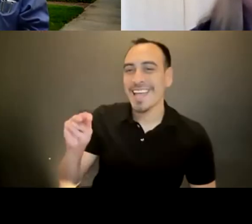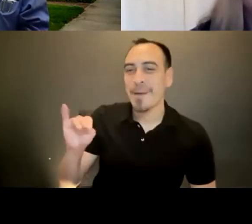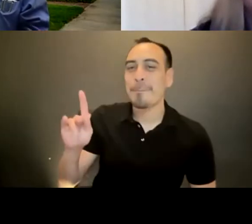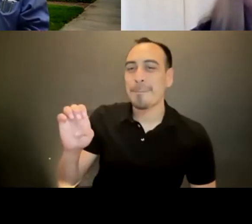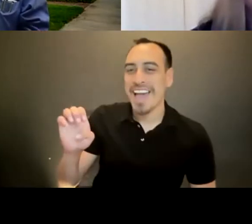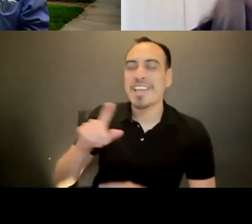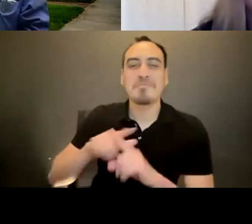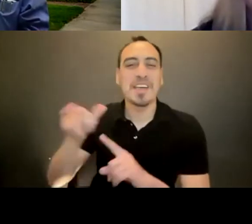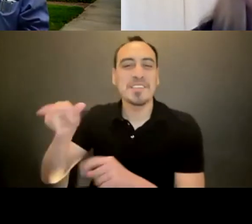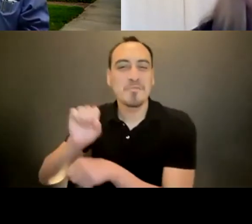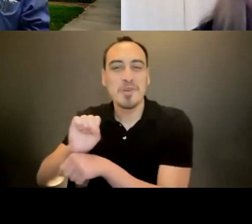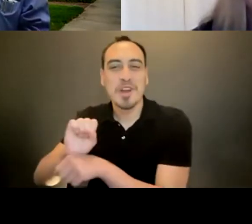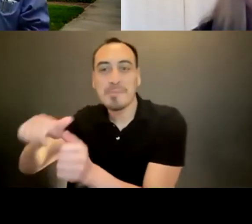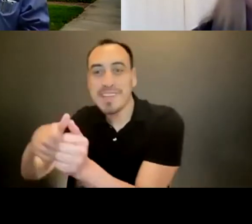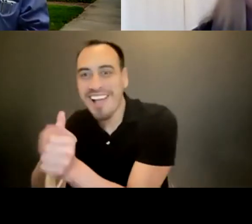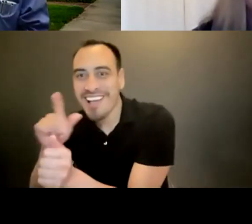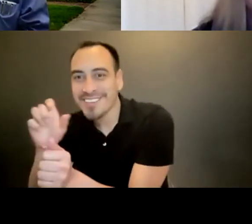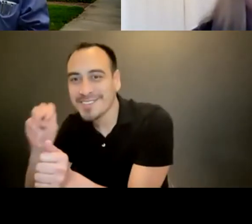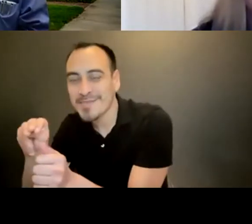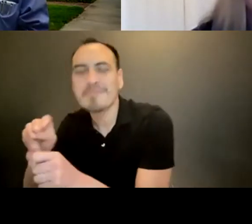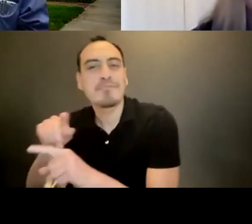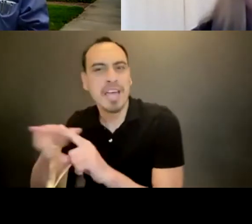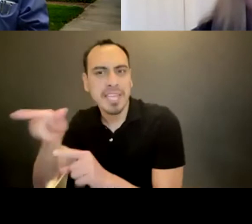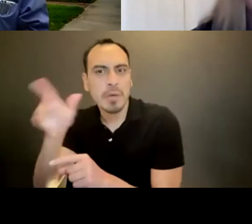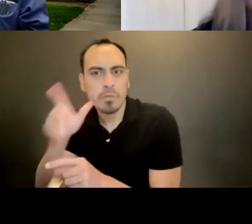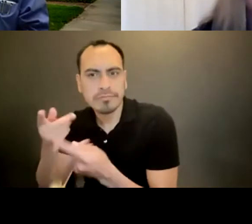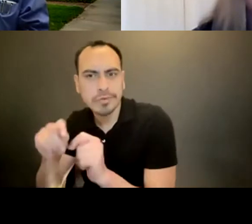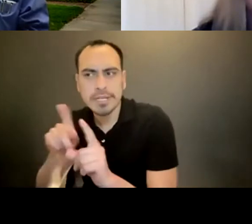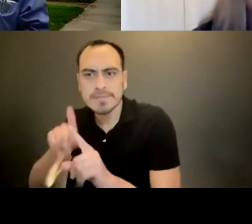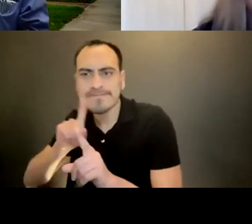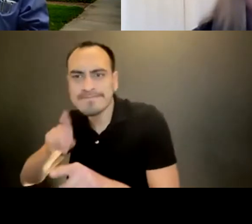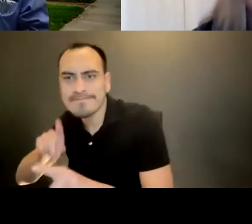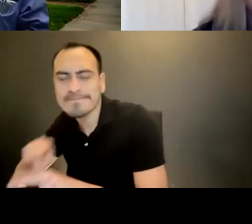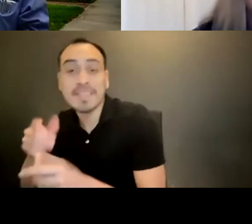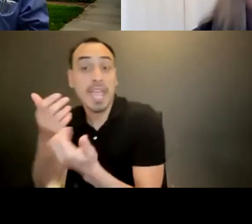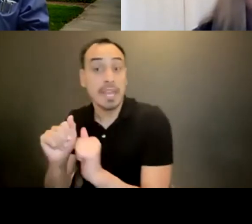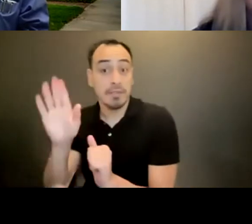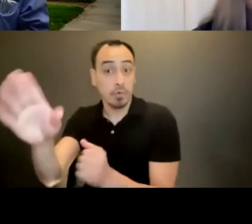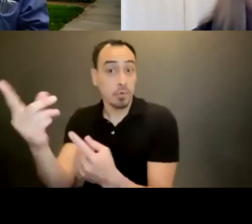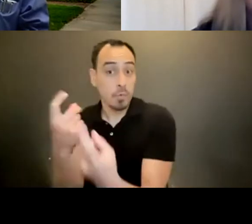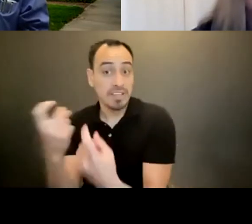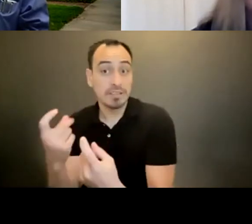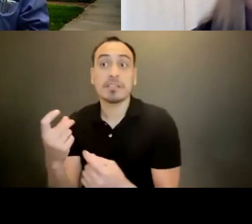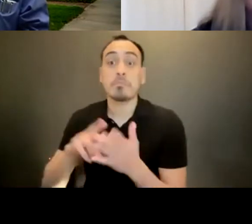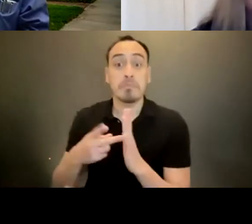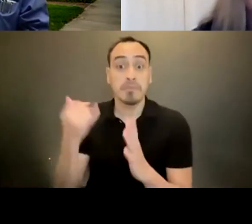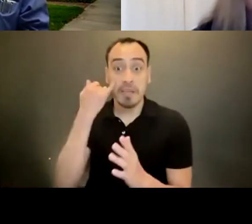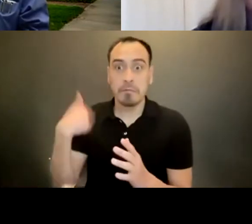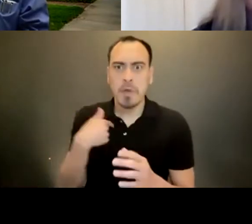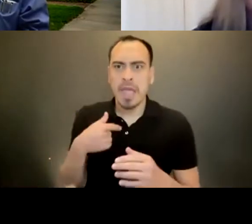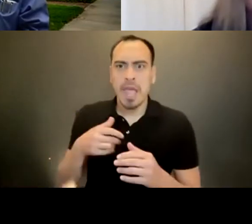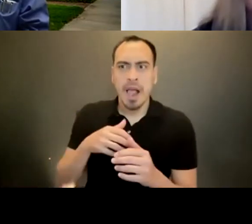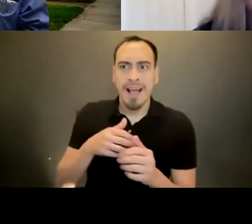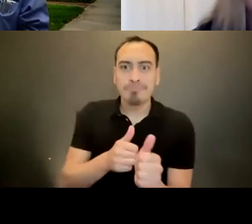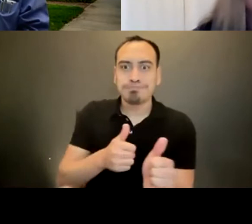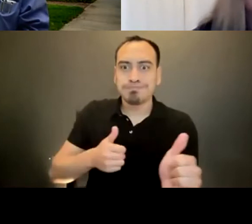questions that are posted. So some of the ones that we talk about, but also if we're falling behind, he'll try to answer some of the questions behind the scenes for